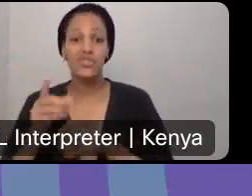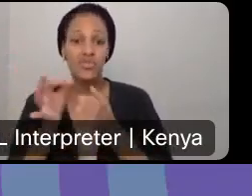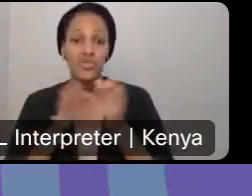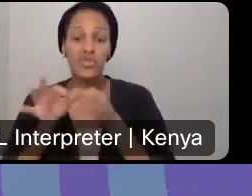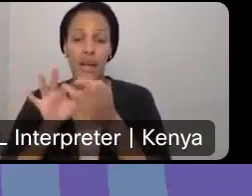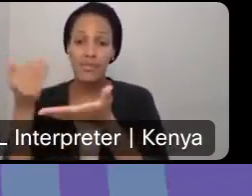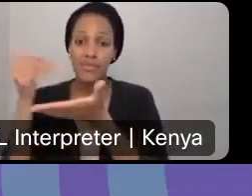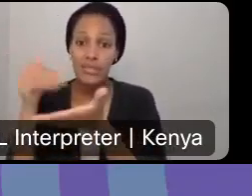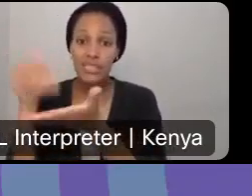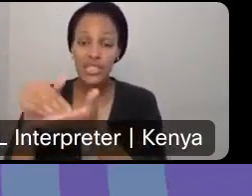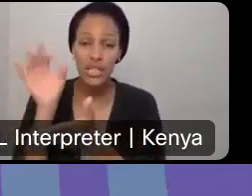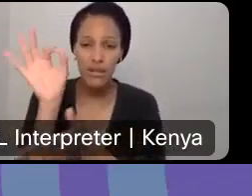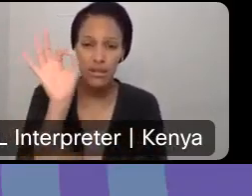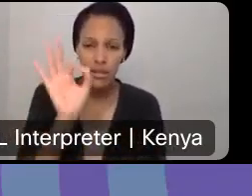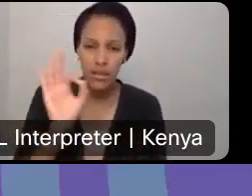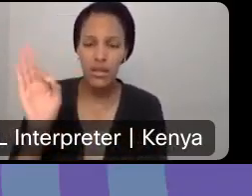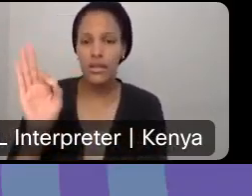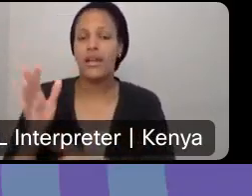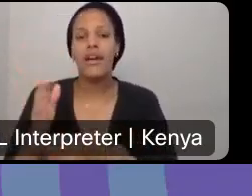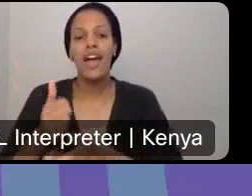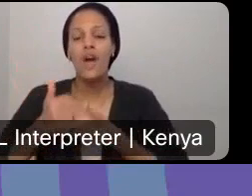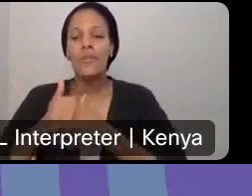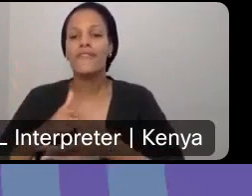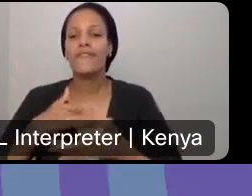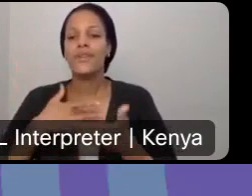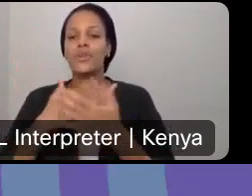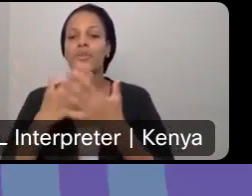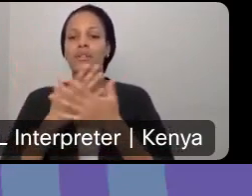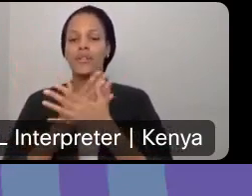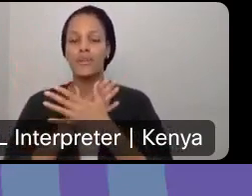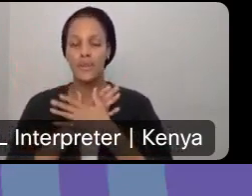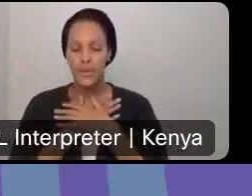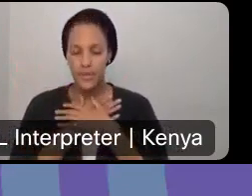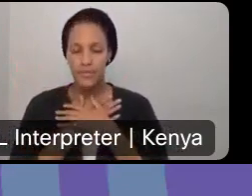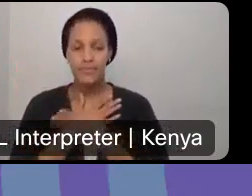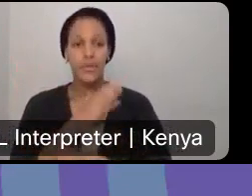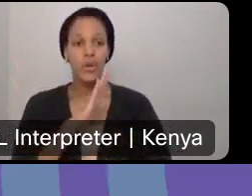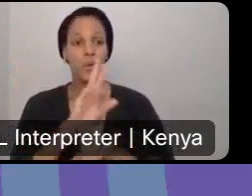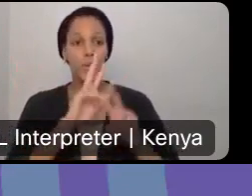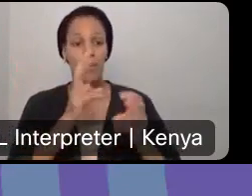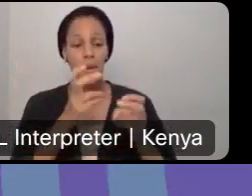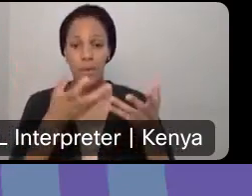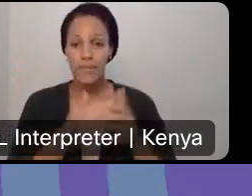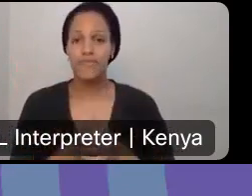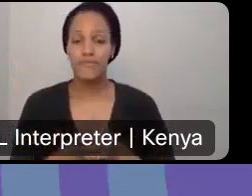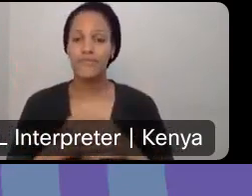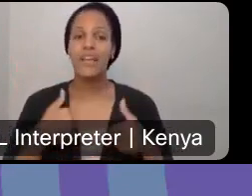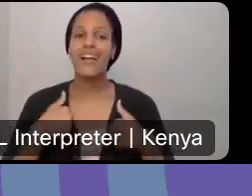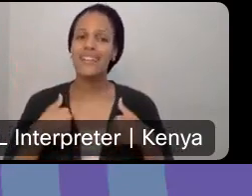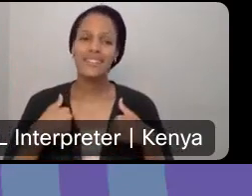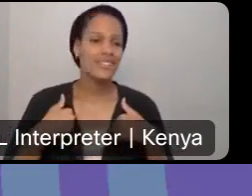these dots helps her to feel calm. Her quote, "I fight